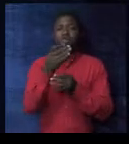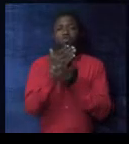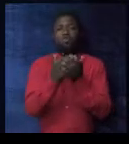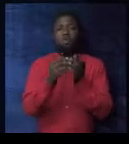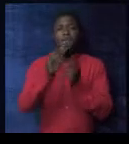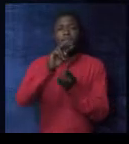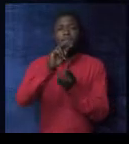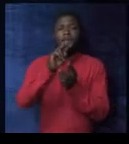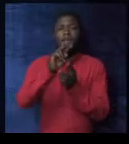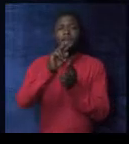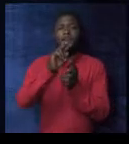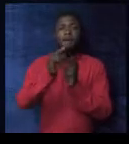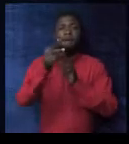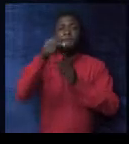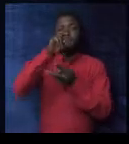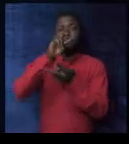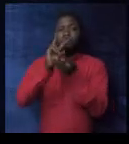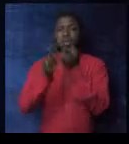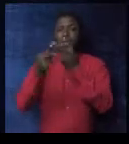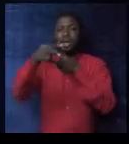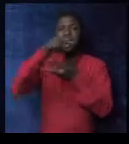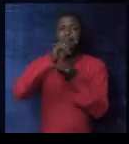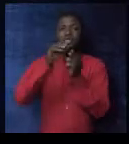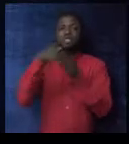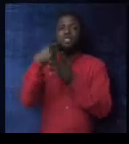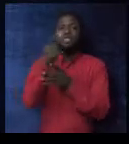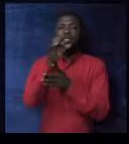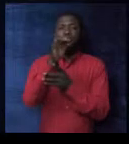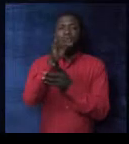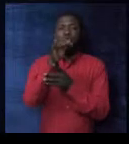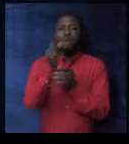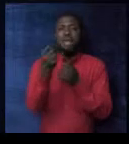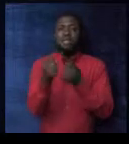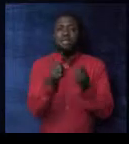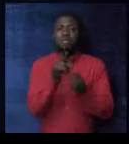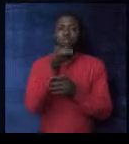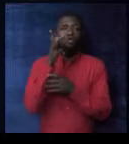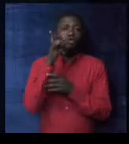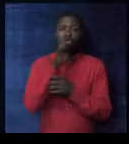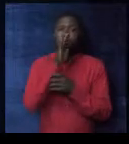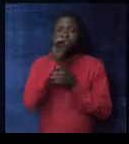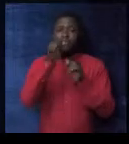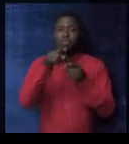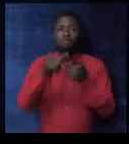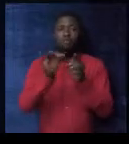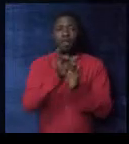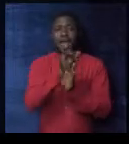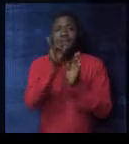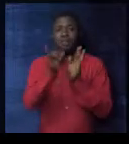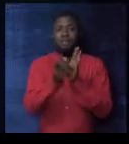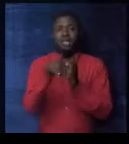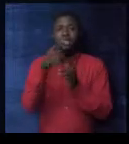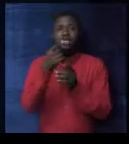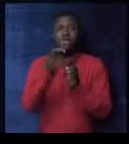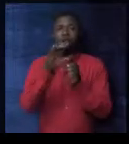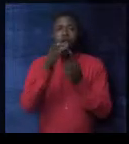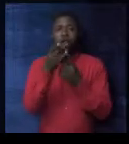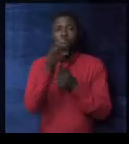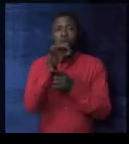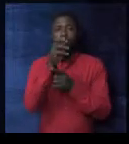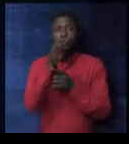name some planets in the solar system. 2, you should be able to identify